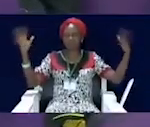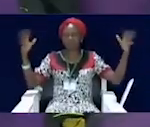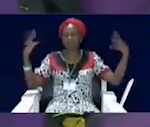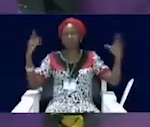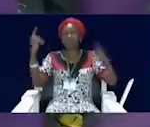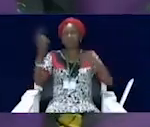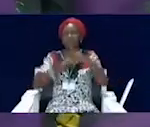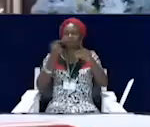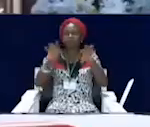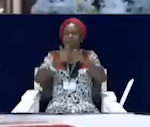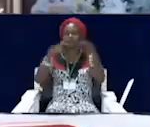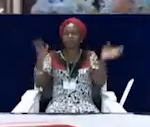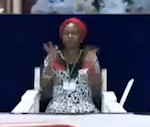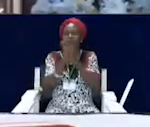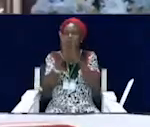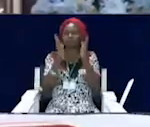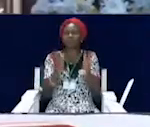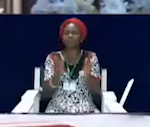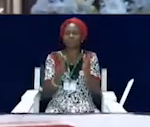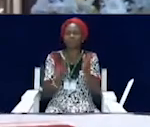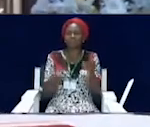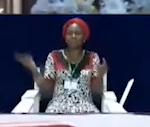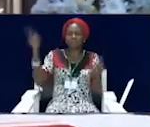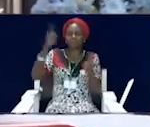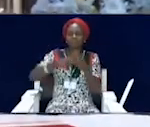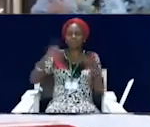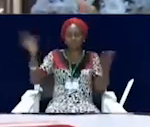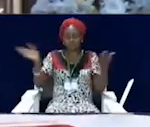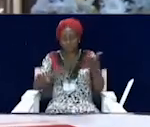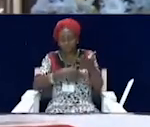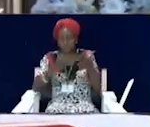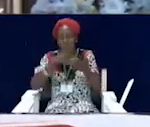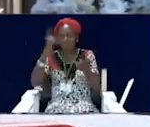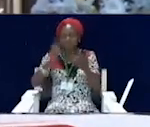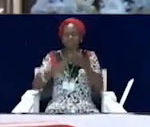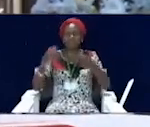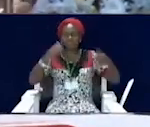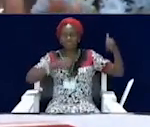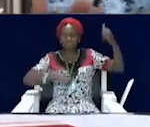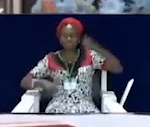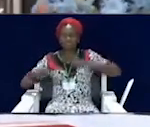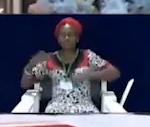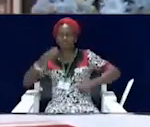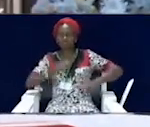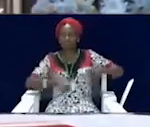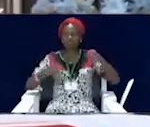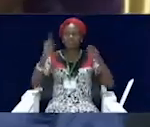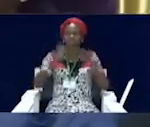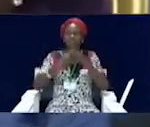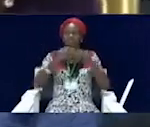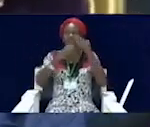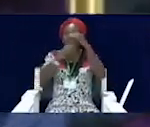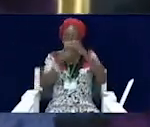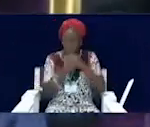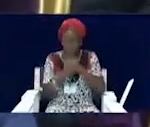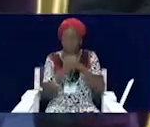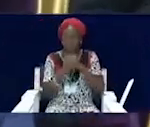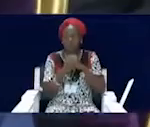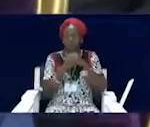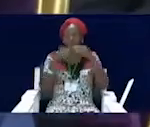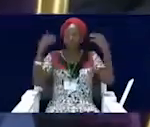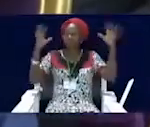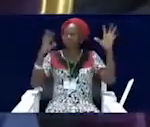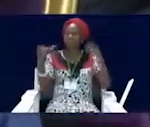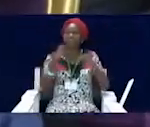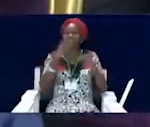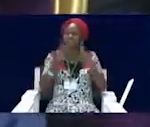from the opening prayer to the choruses to the drama to the worship,